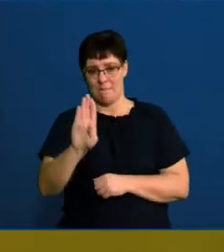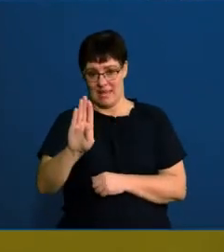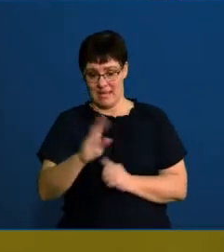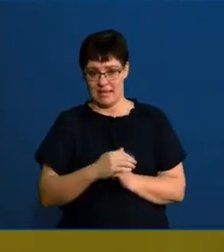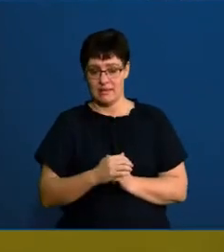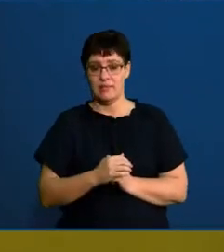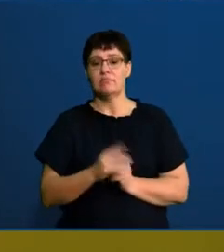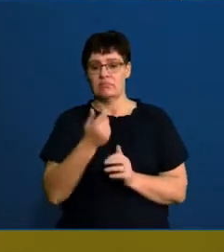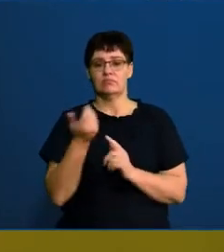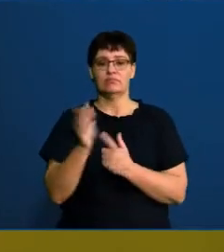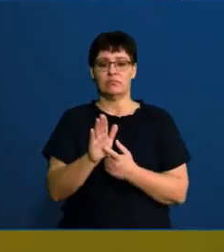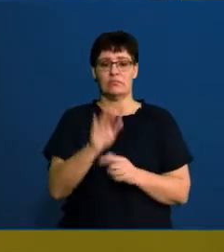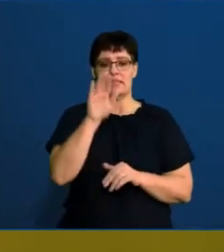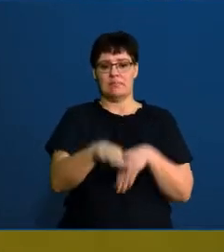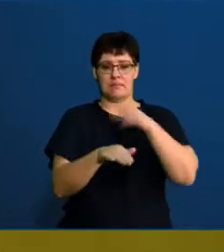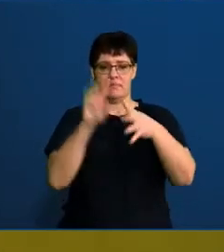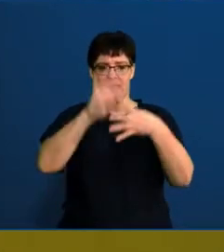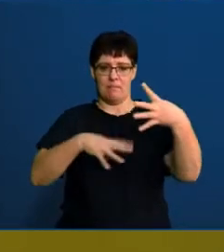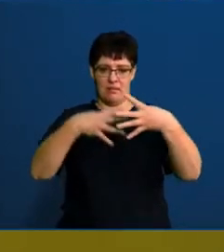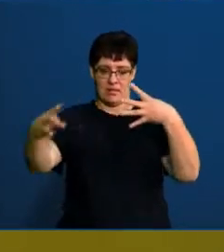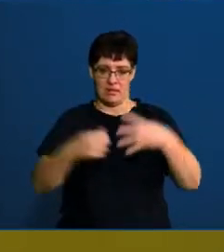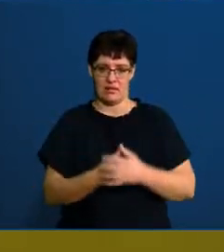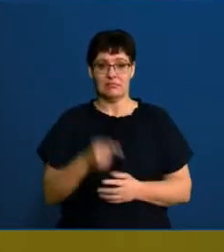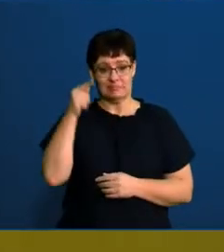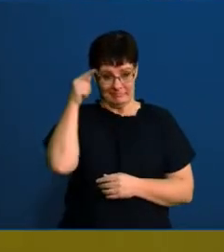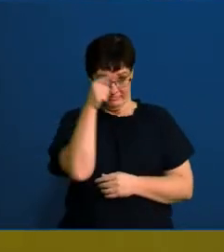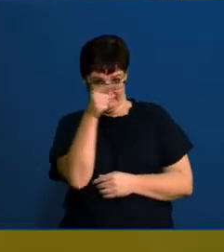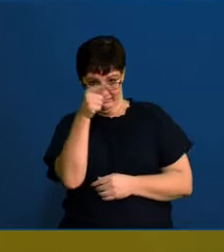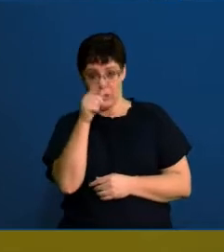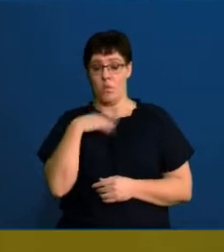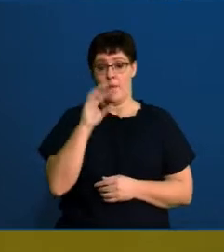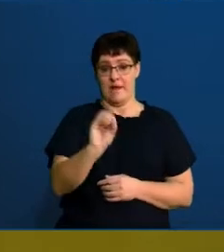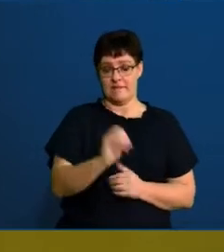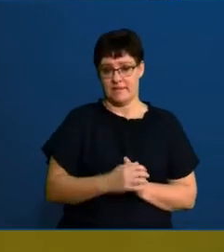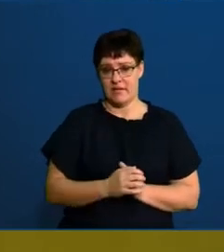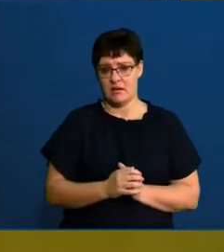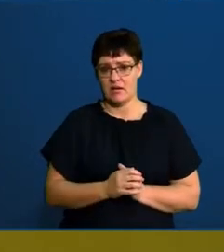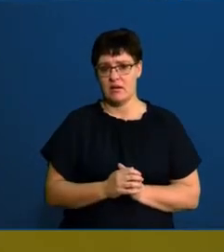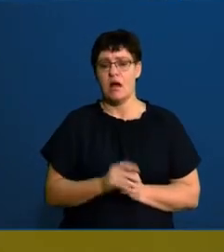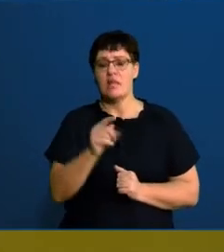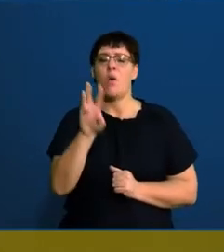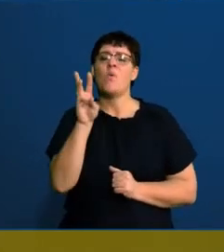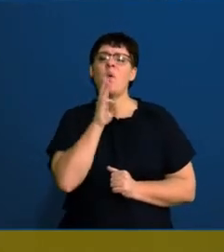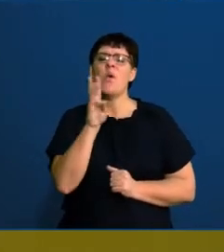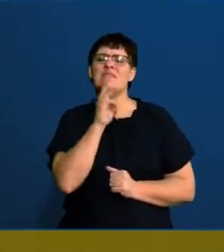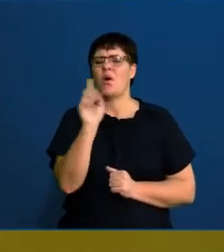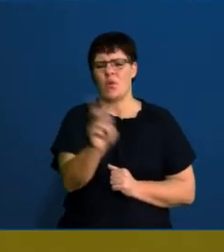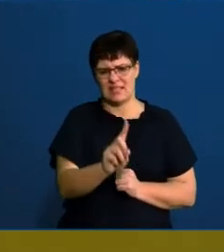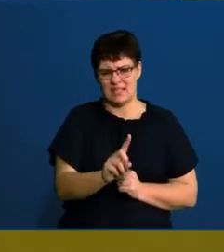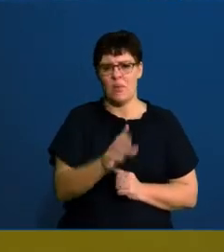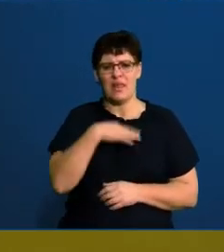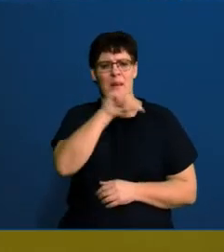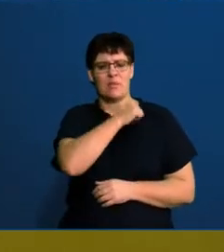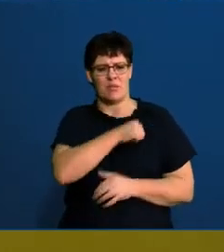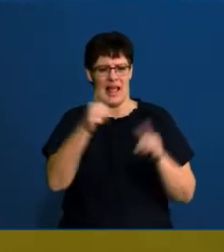you the stepped table. So this is the table that we have. Now, one of the things with water and the municipal account is